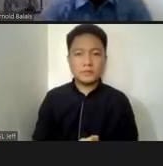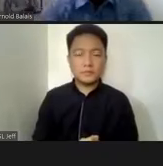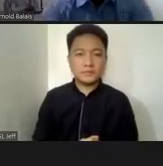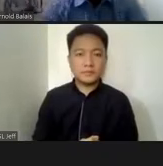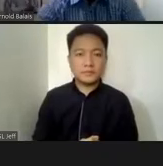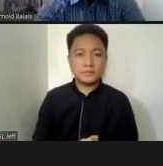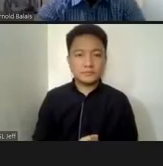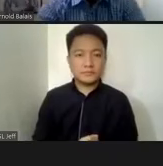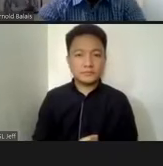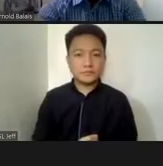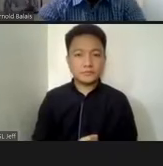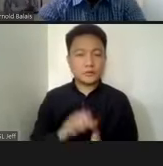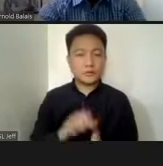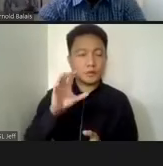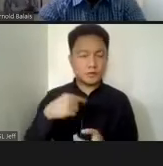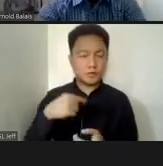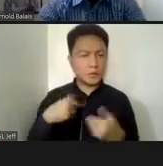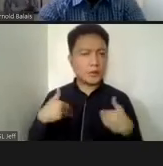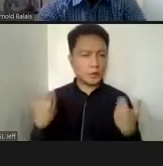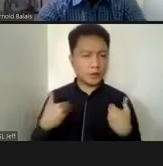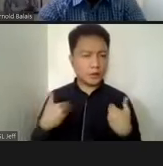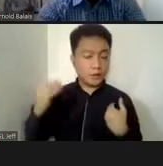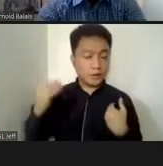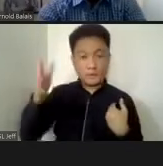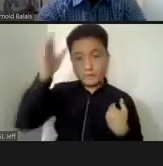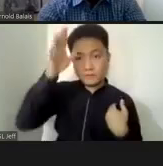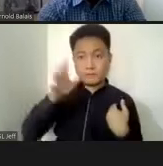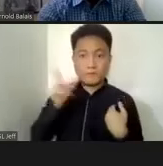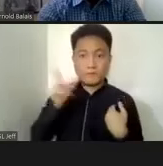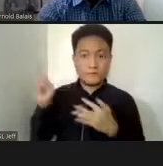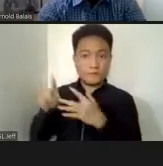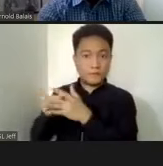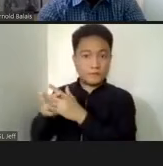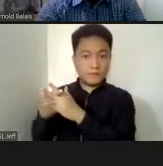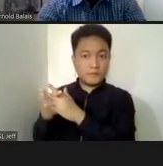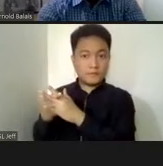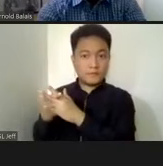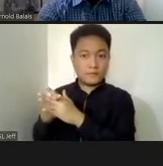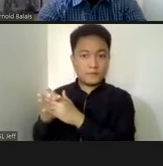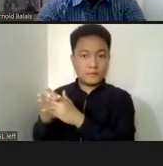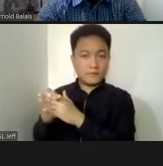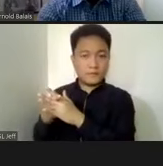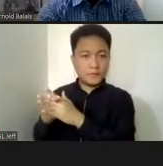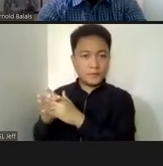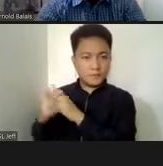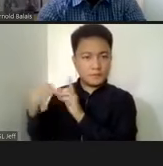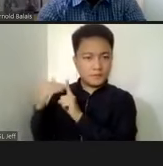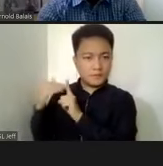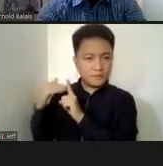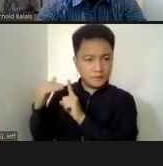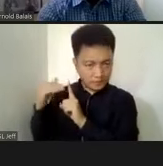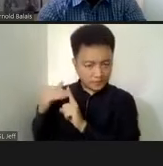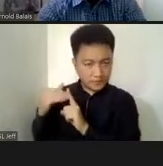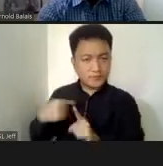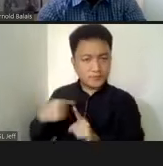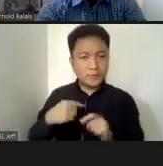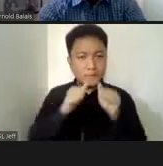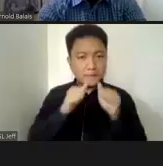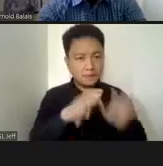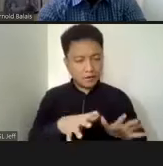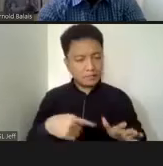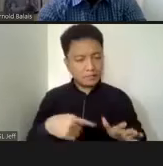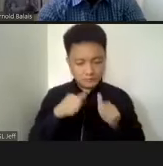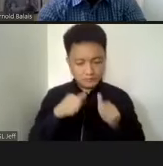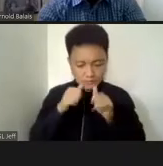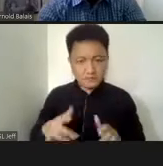reminding me how blessed I am. And the fact that, and this was always an example that they used, the fact